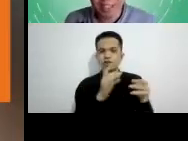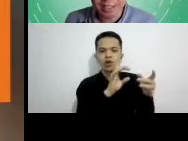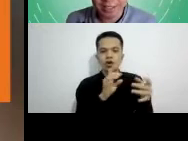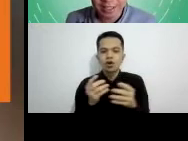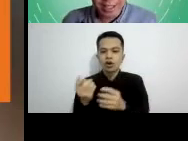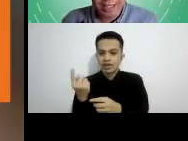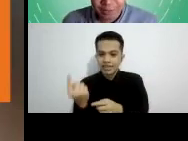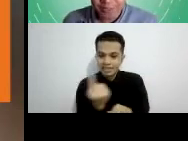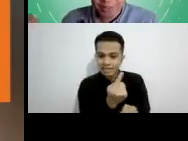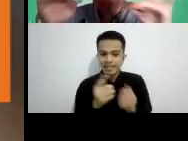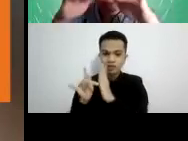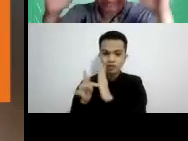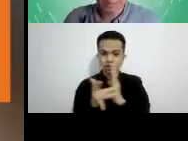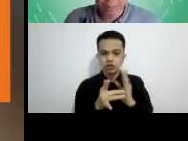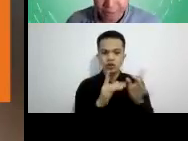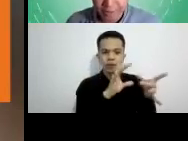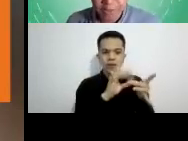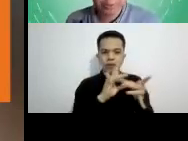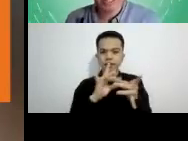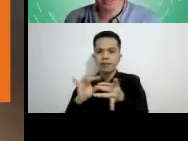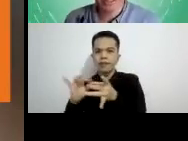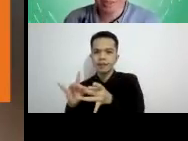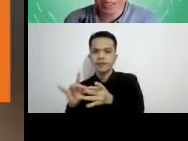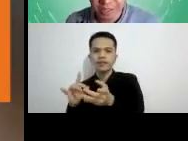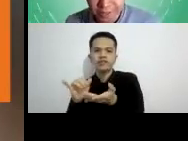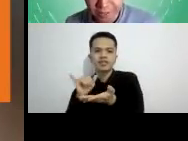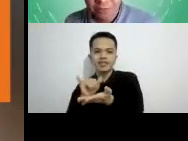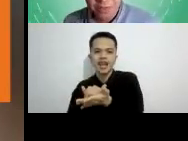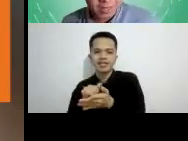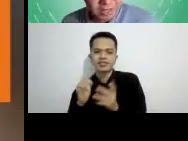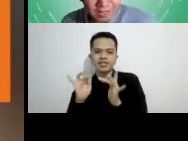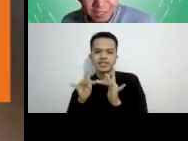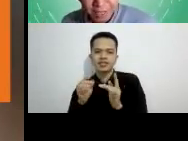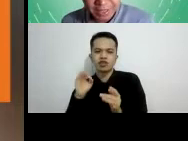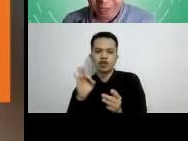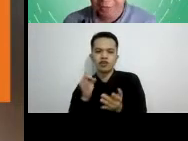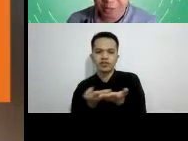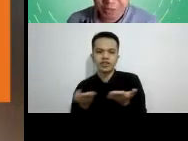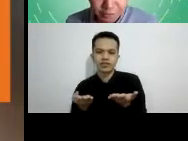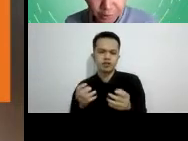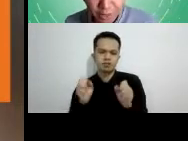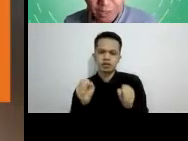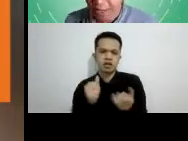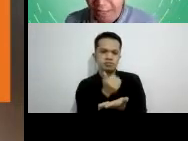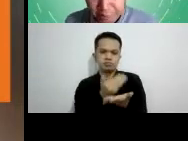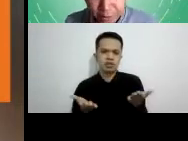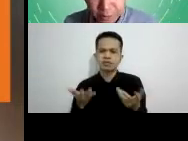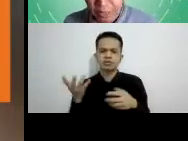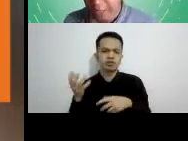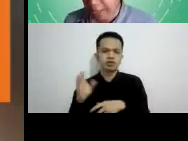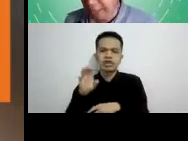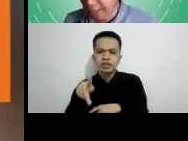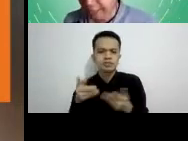technologies together and leverages it into a network. That's what Internet of Things is. And these things can be anything from your cell phone, a light